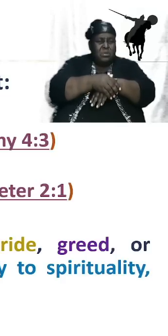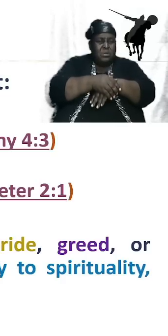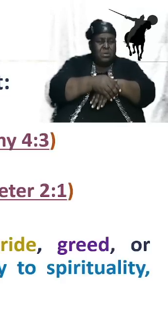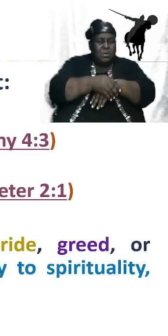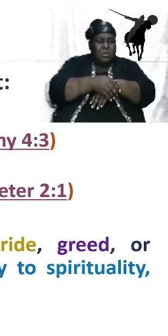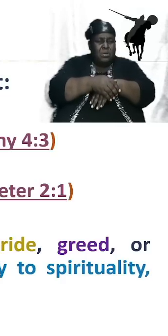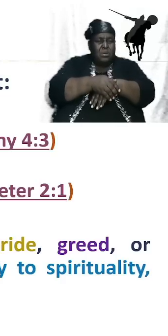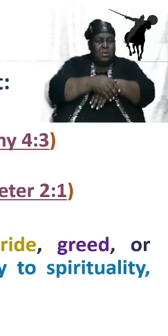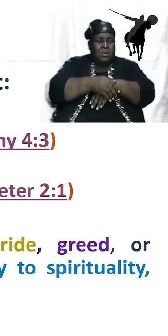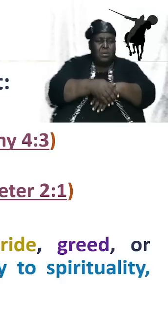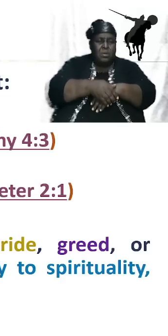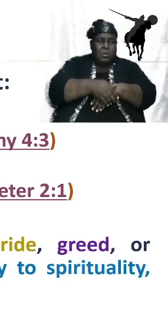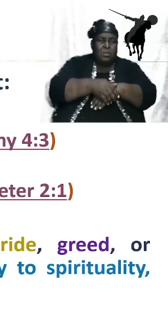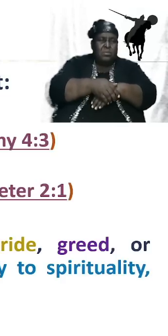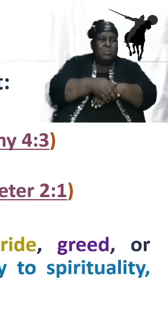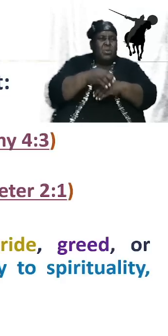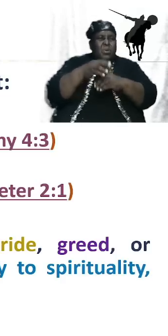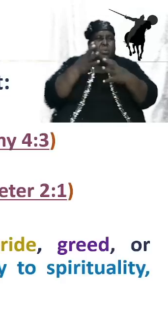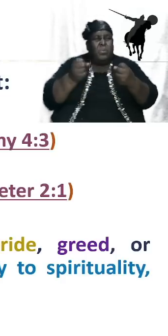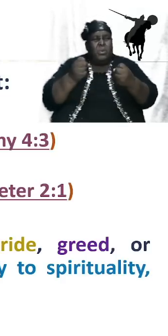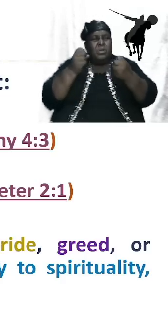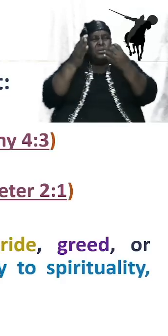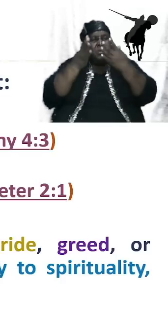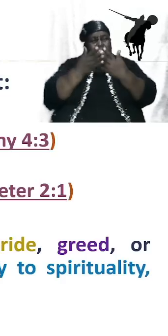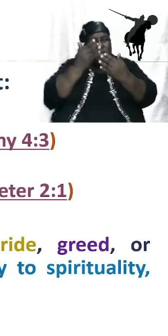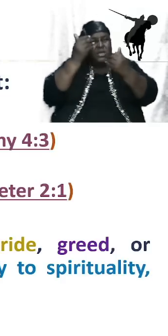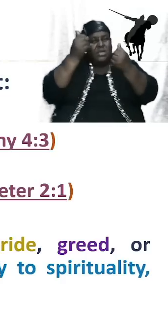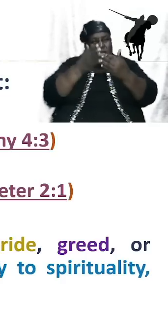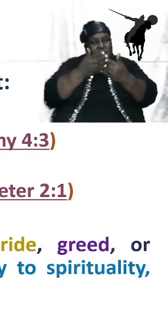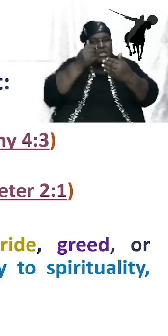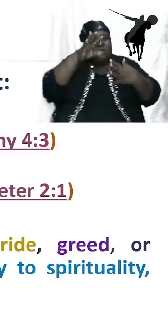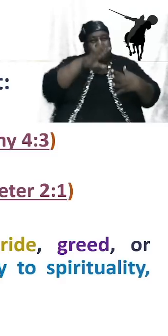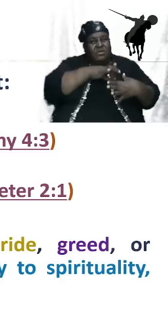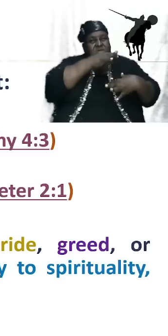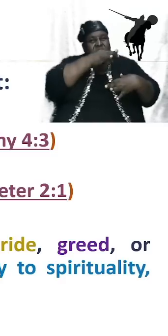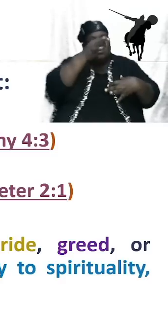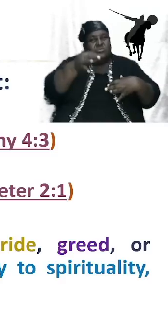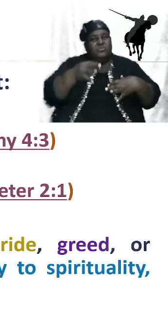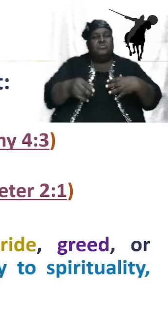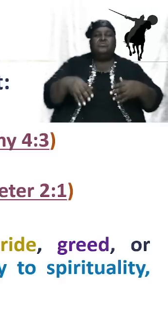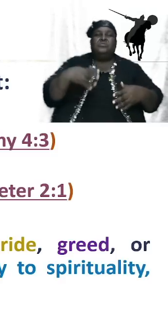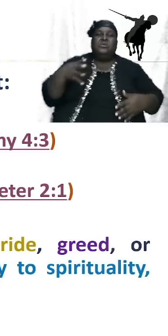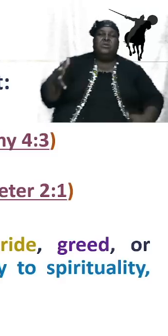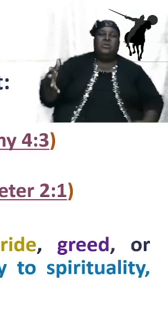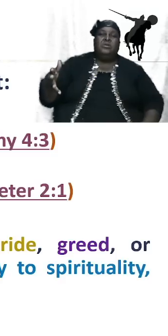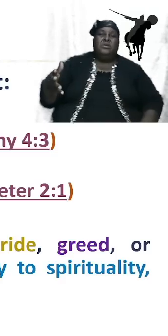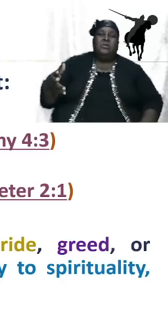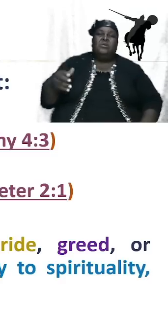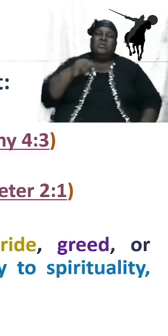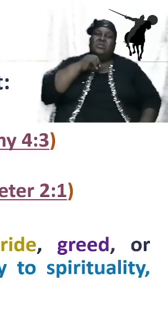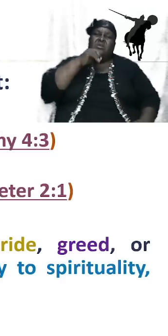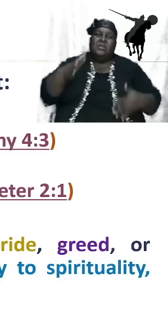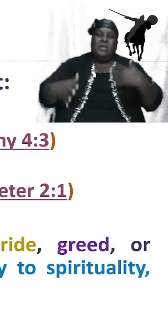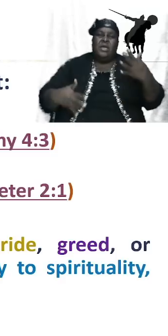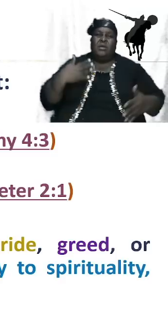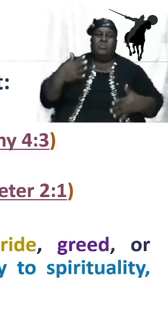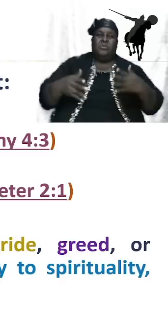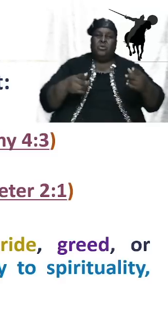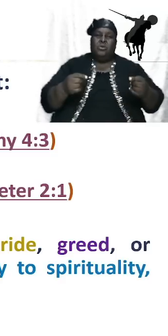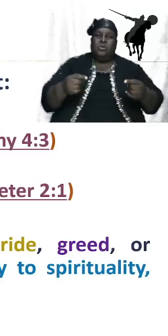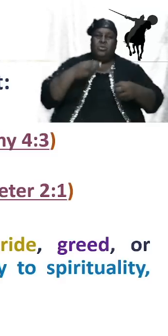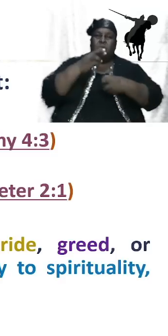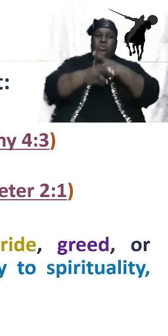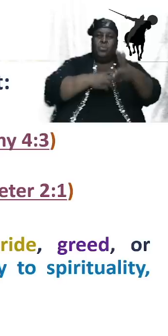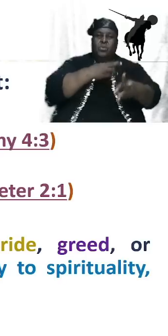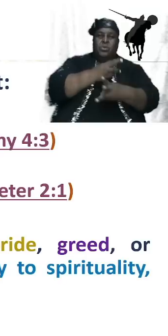people, they want an easy alternative spirituality. They want to ensure I'm happy by doing everything that the world